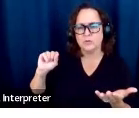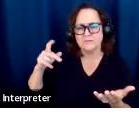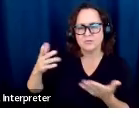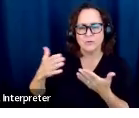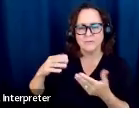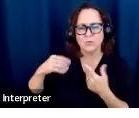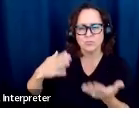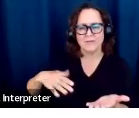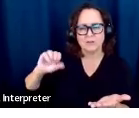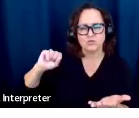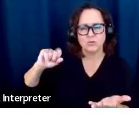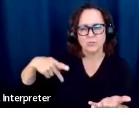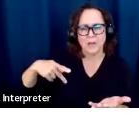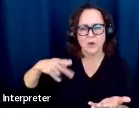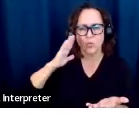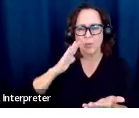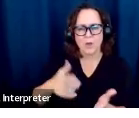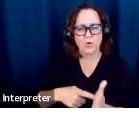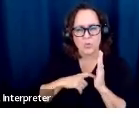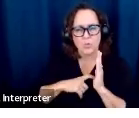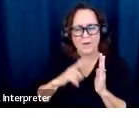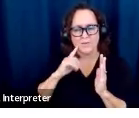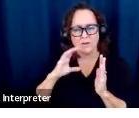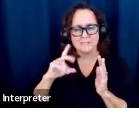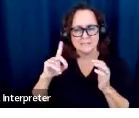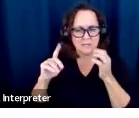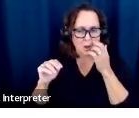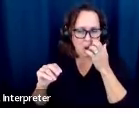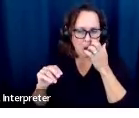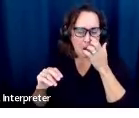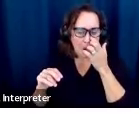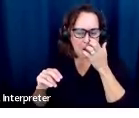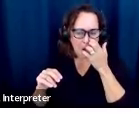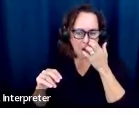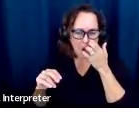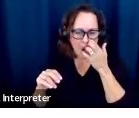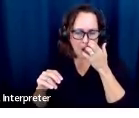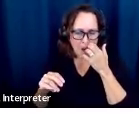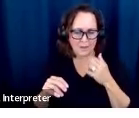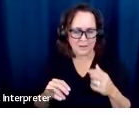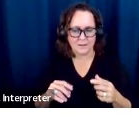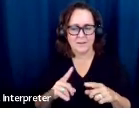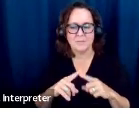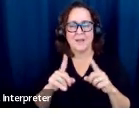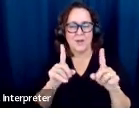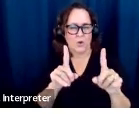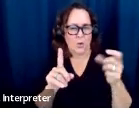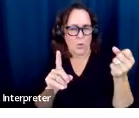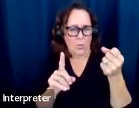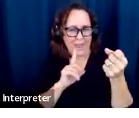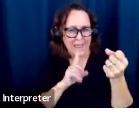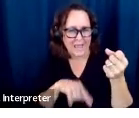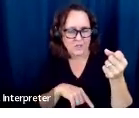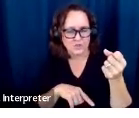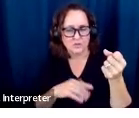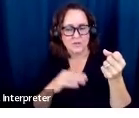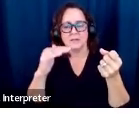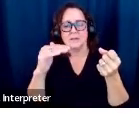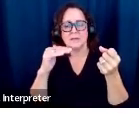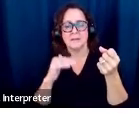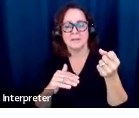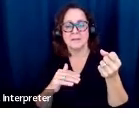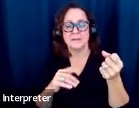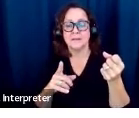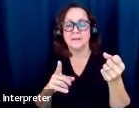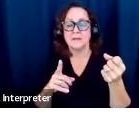required to affiliate with the CDDO? So, Elian, I'll give you space to answer in just a second. Before I do, anonymous attendee, I will